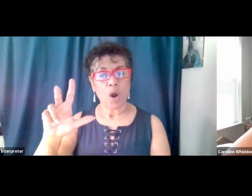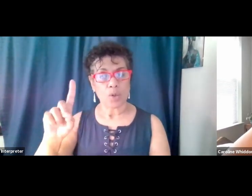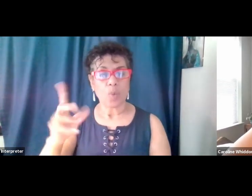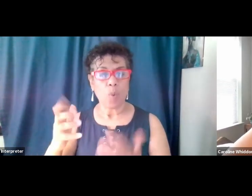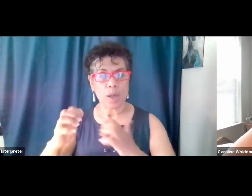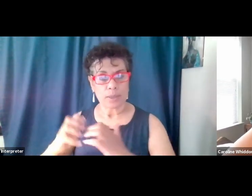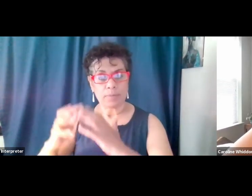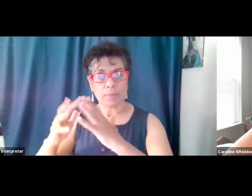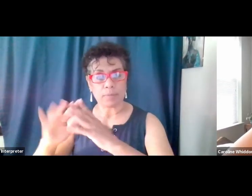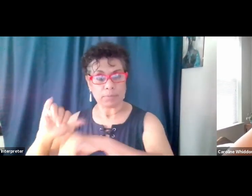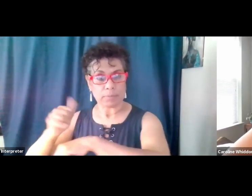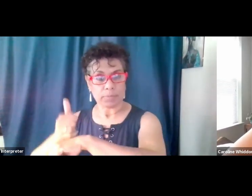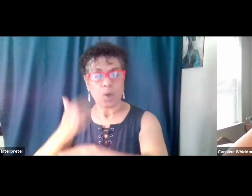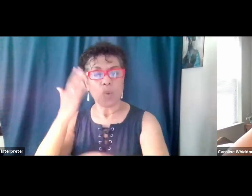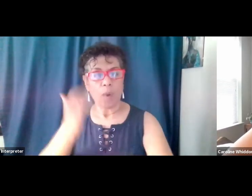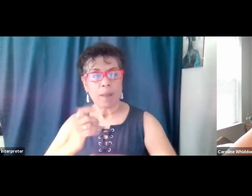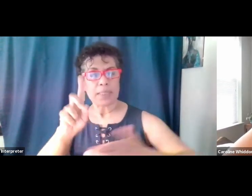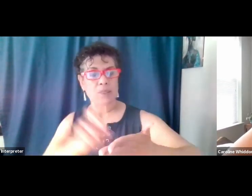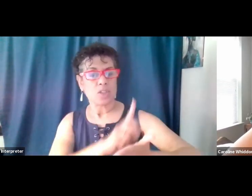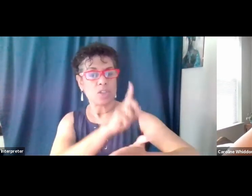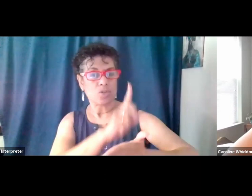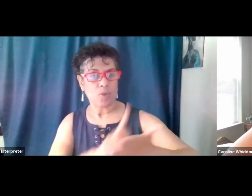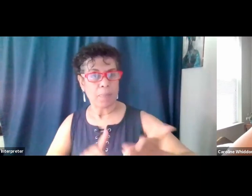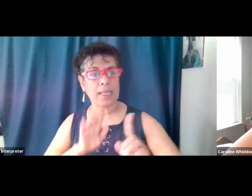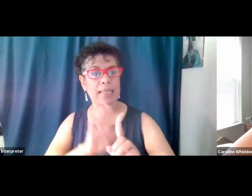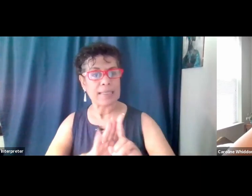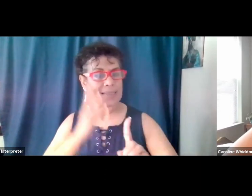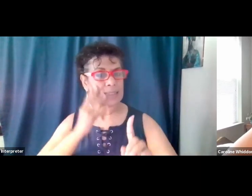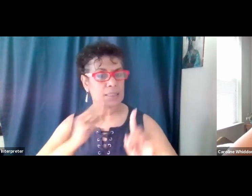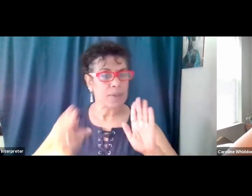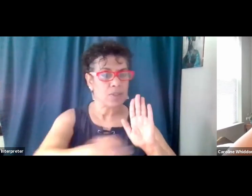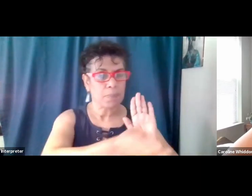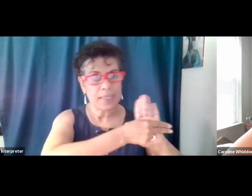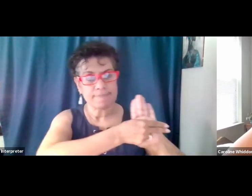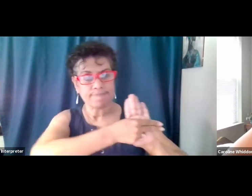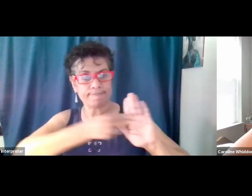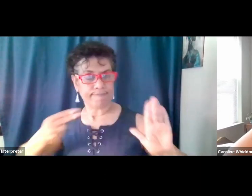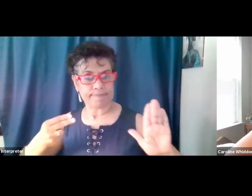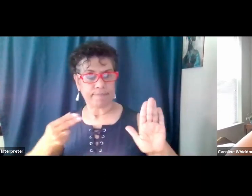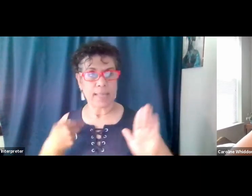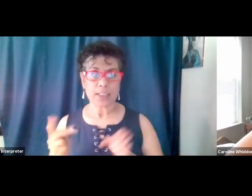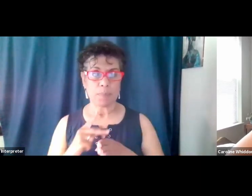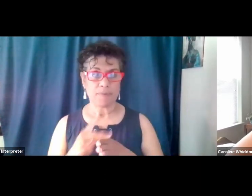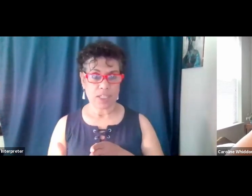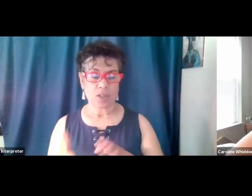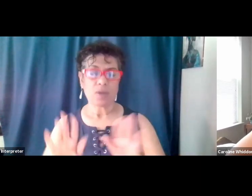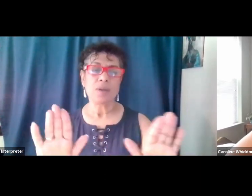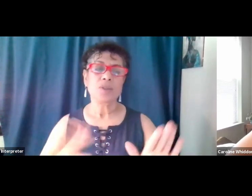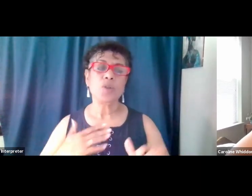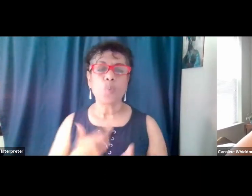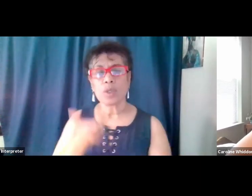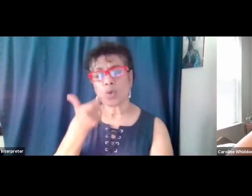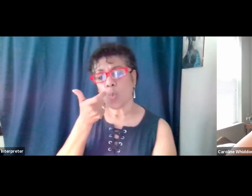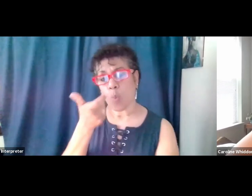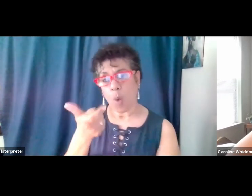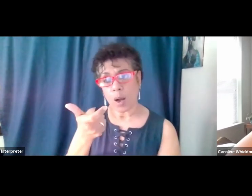organization due to the stigma and discrimination that he experienced in his professional life. So please keep in mind as you watch our